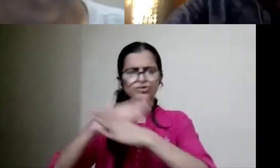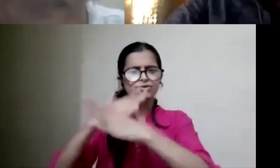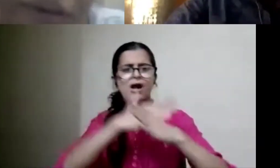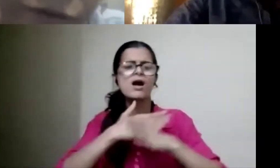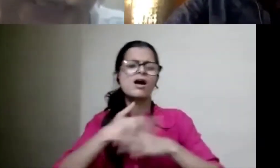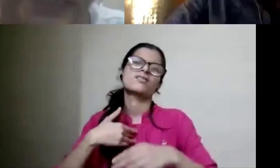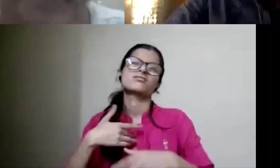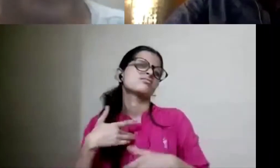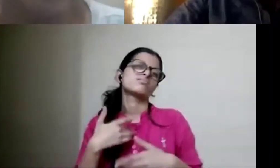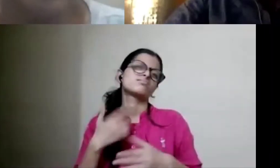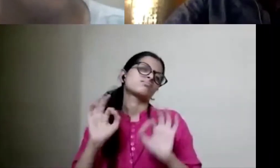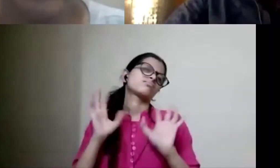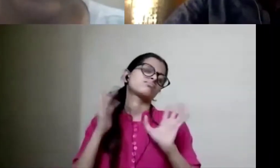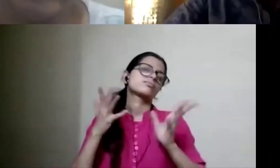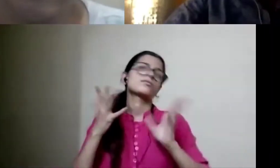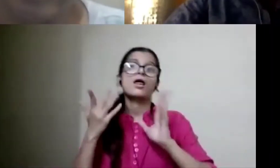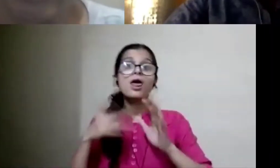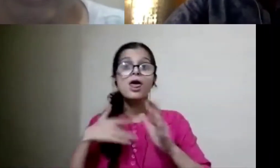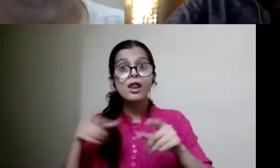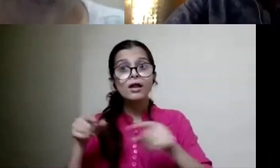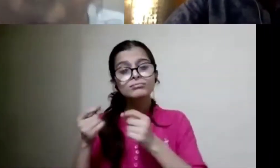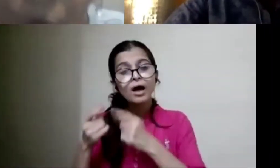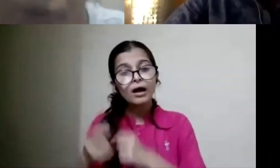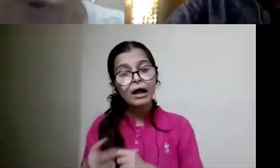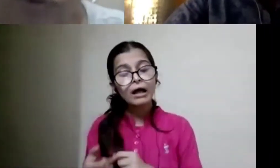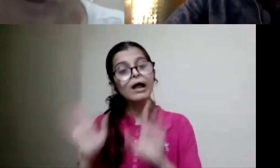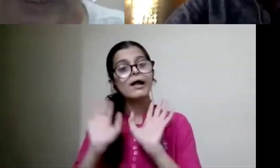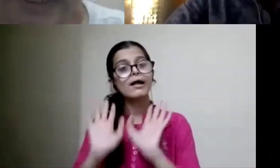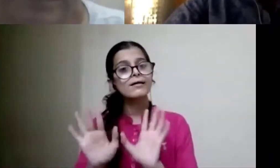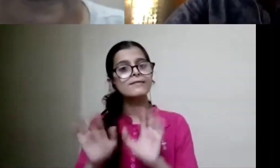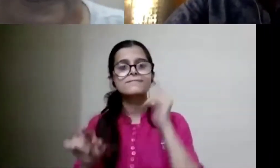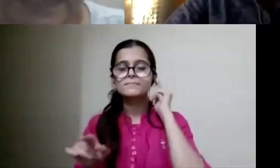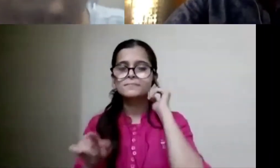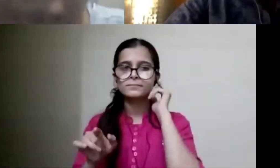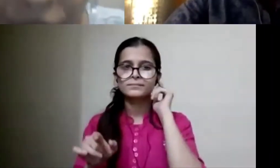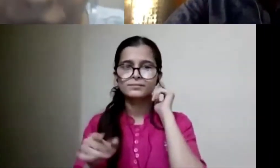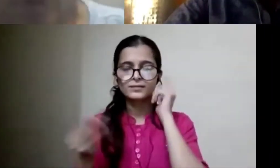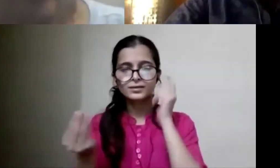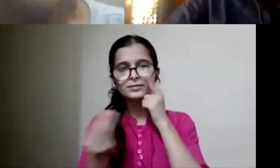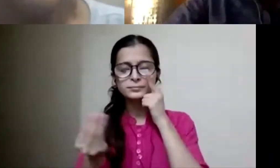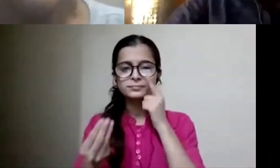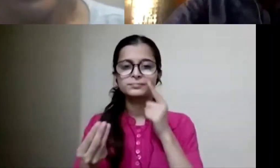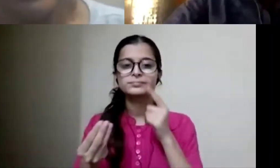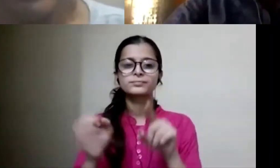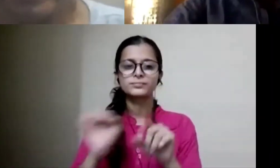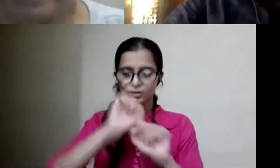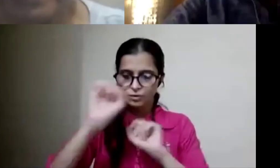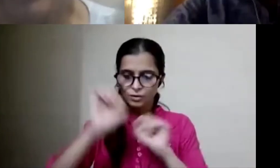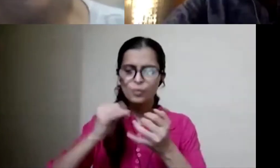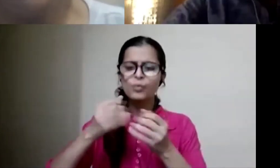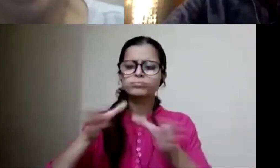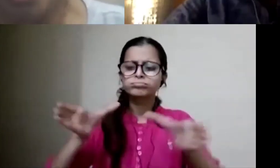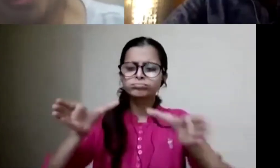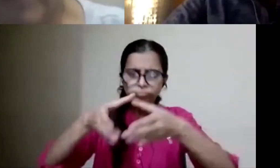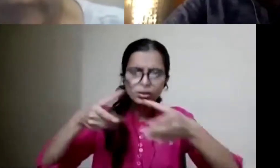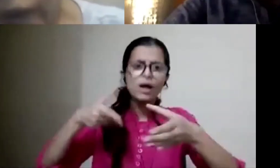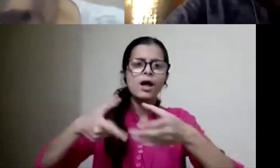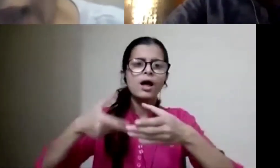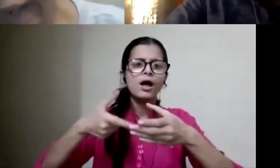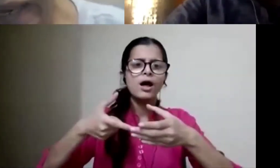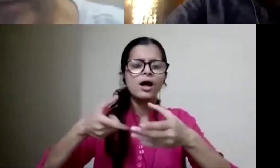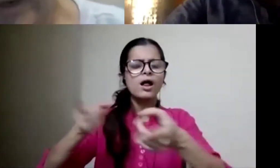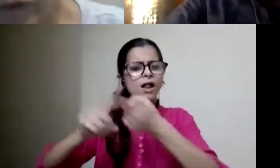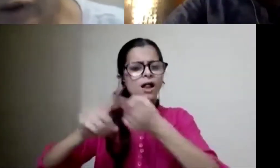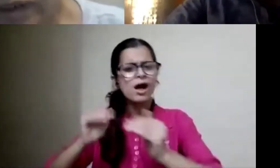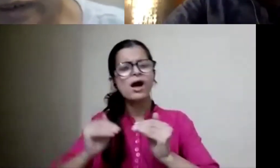it was definitely a much more imaginative venture. And more importantly, it came from within the sector. It came with